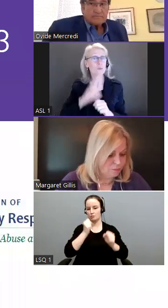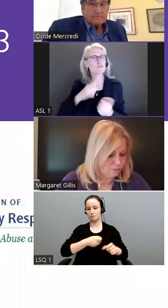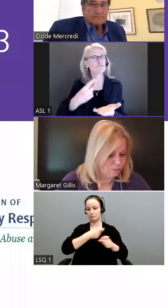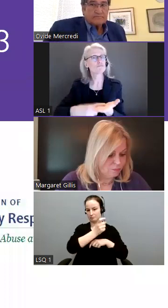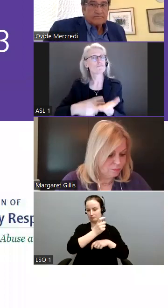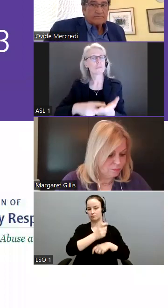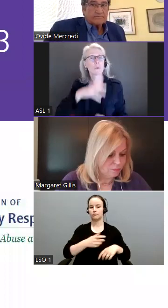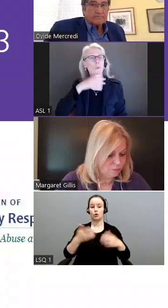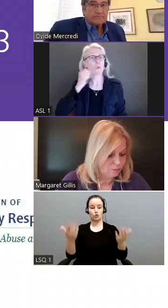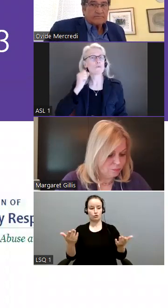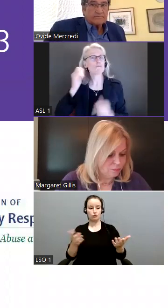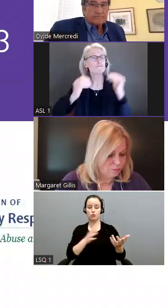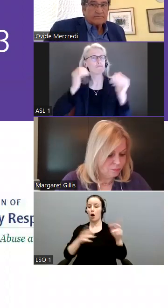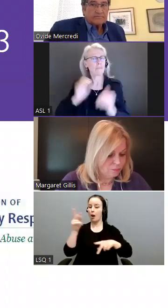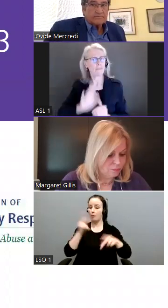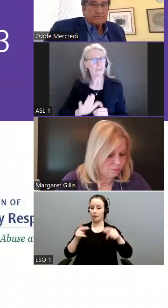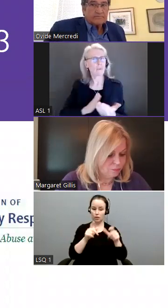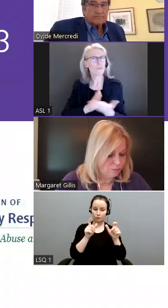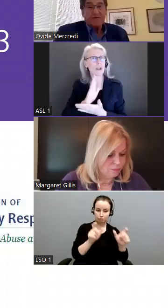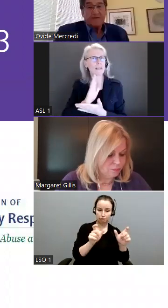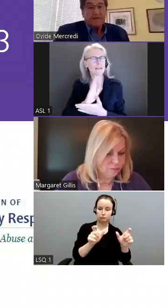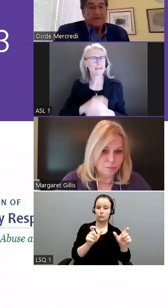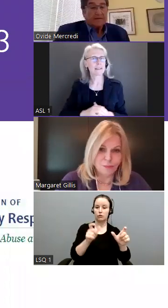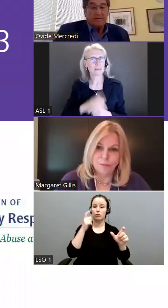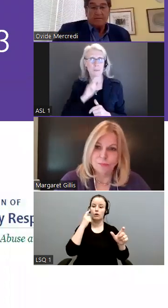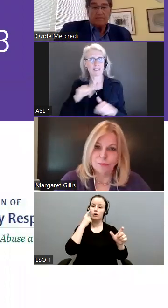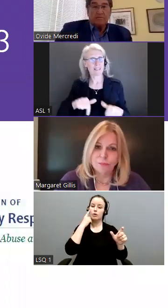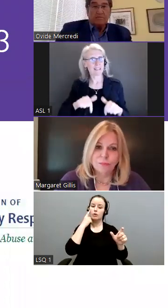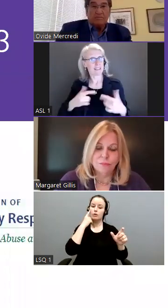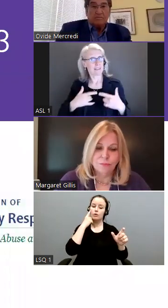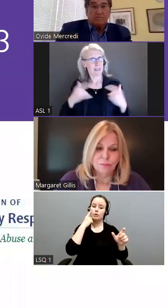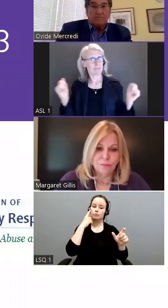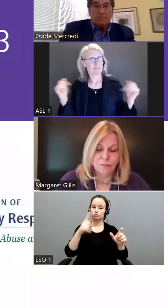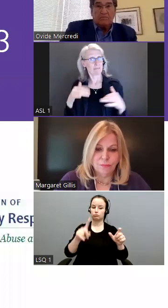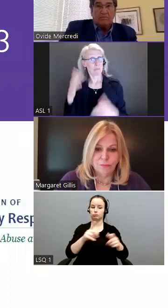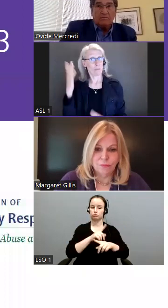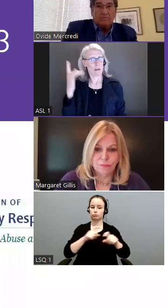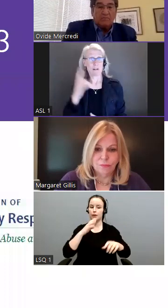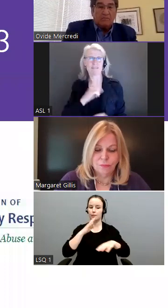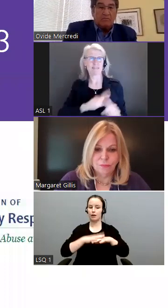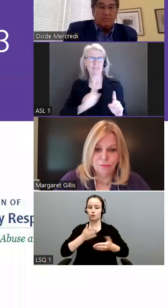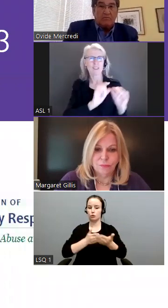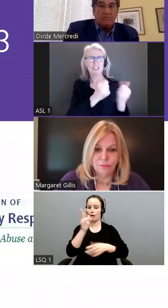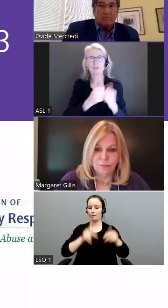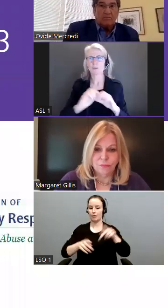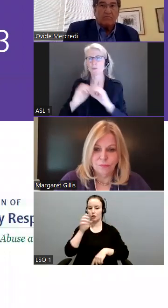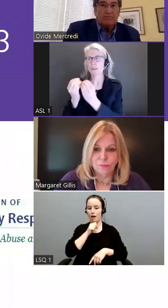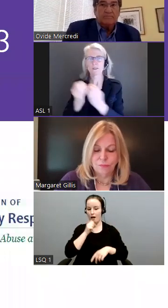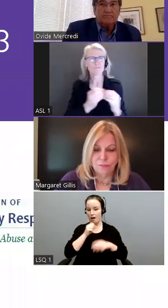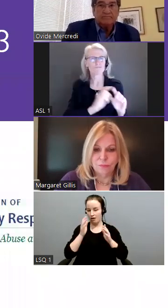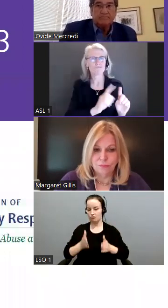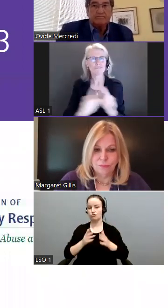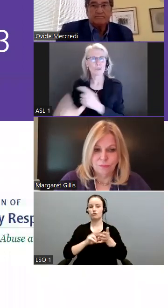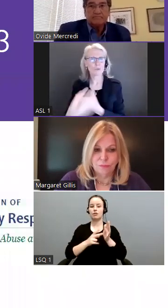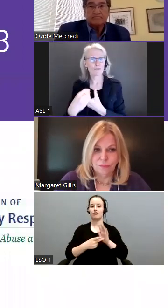adults. This event couldn't be possible without the partnership with our agencies and organizations that we've been working with